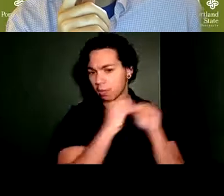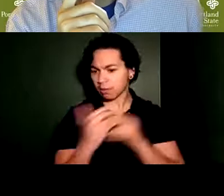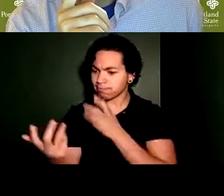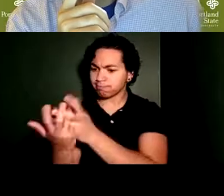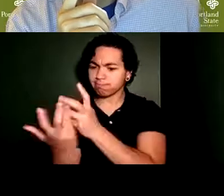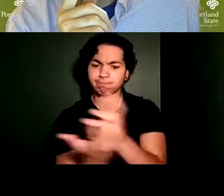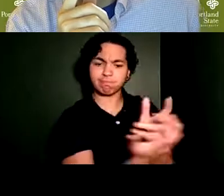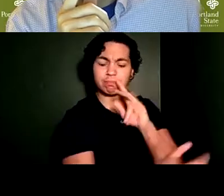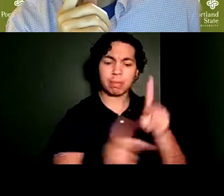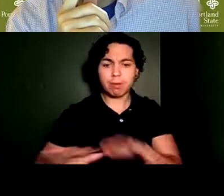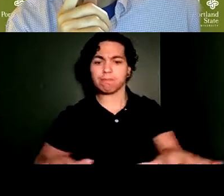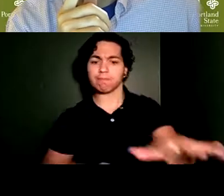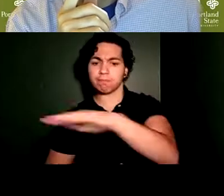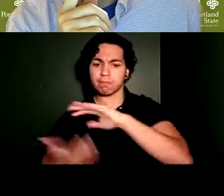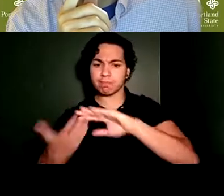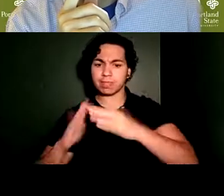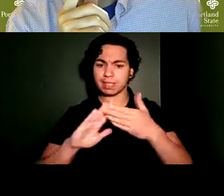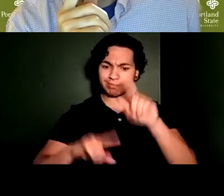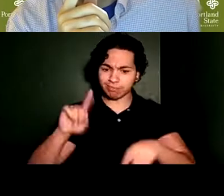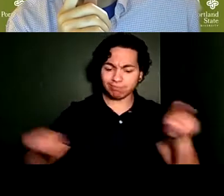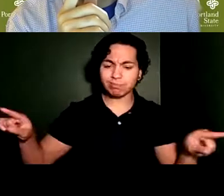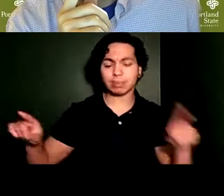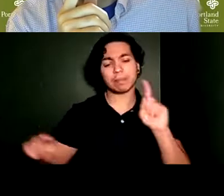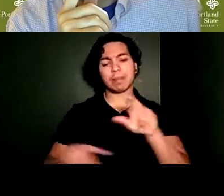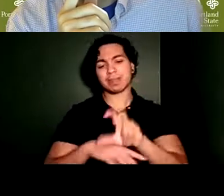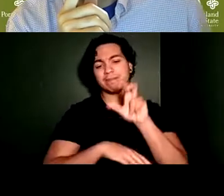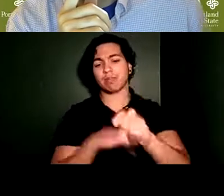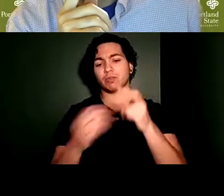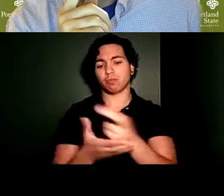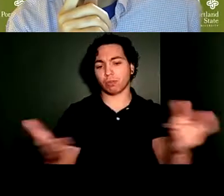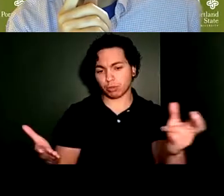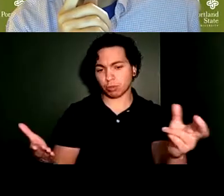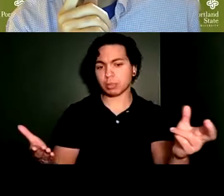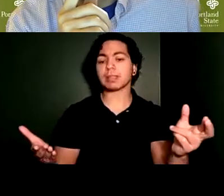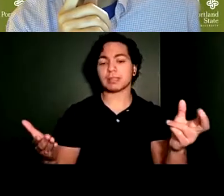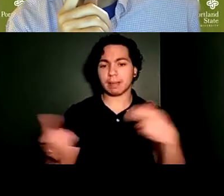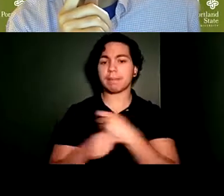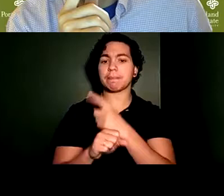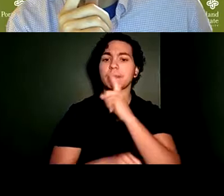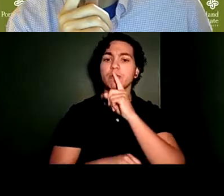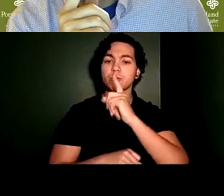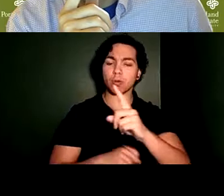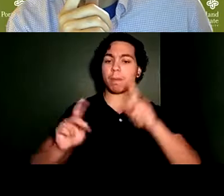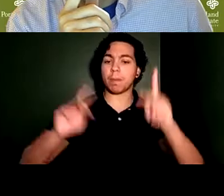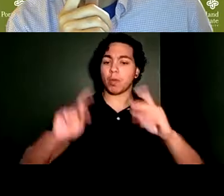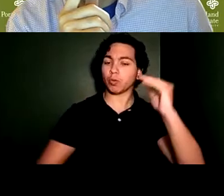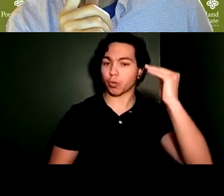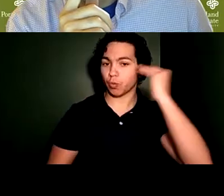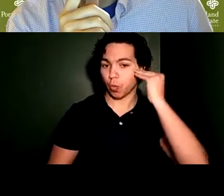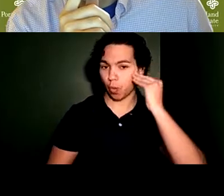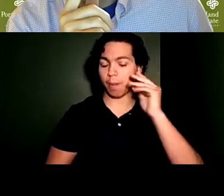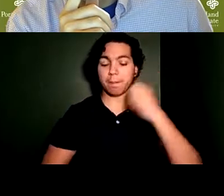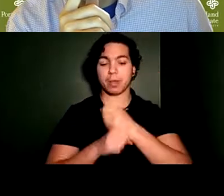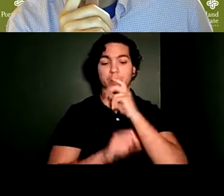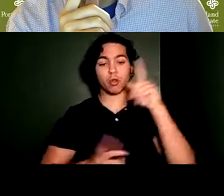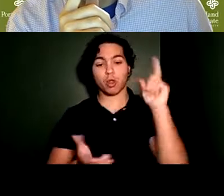city, you really need to invest resources in making sure that people know, making sure that low-income people know,